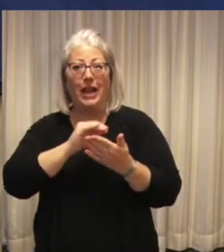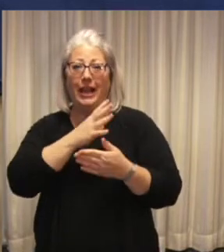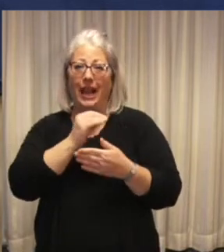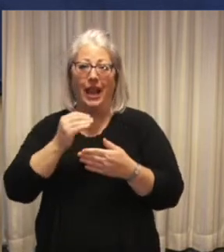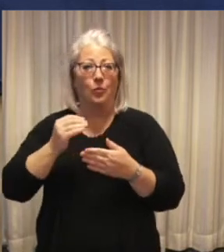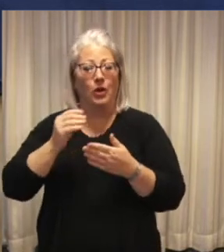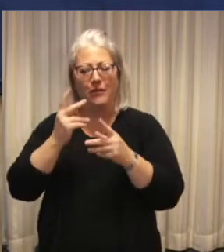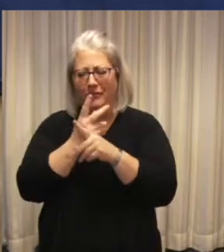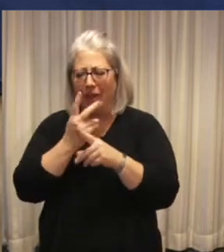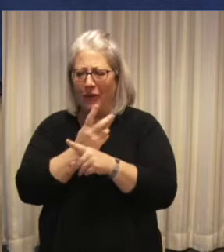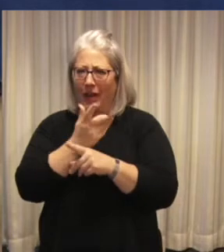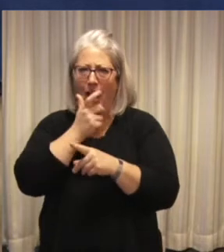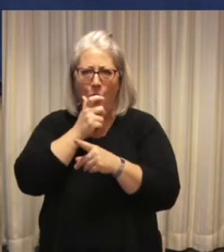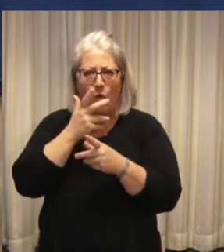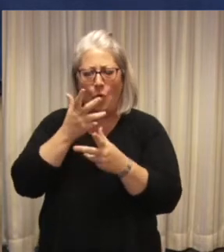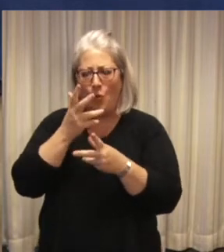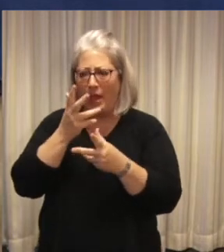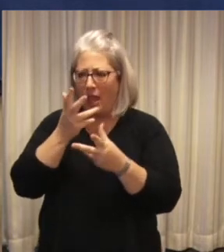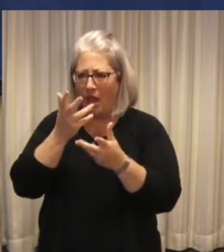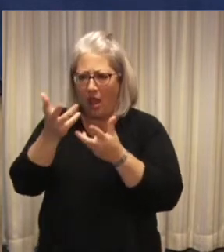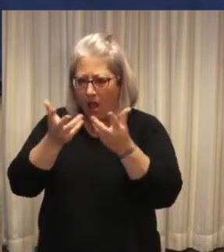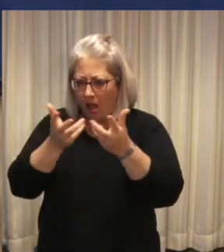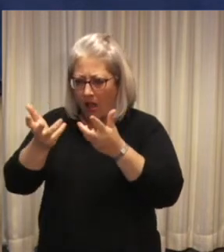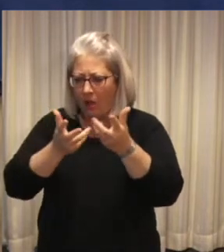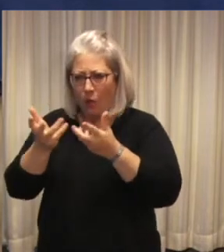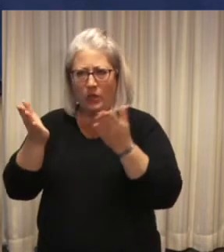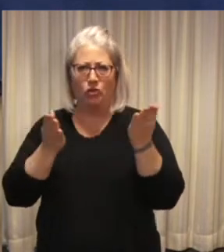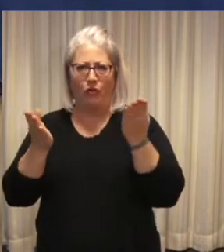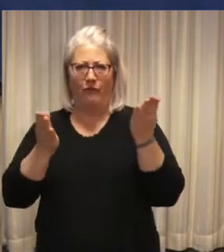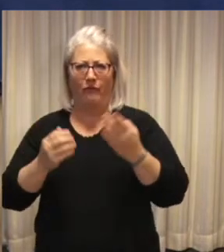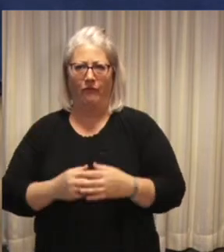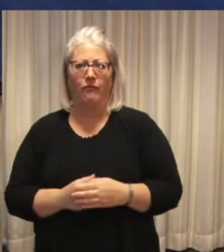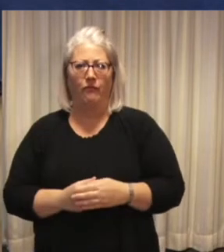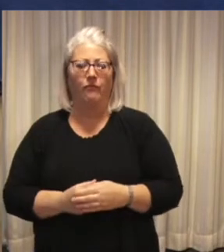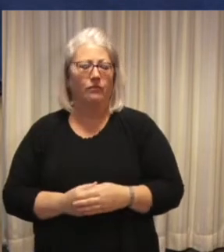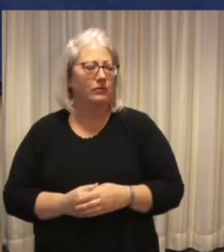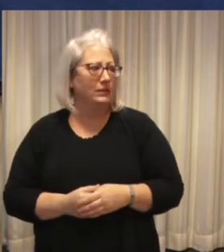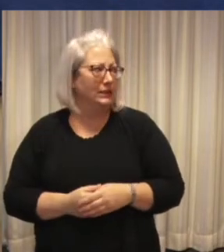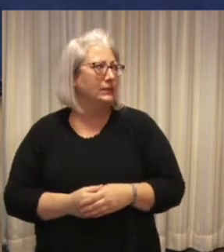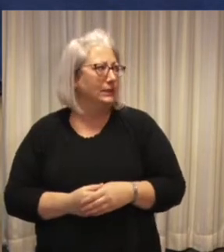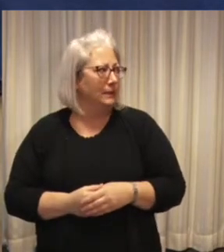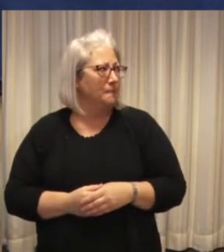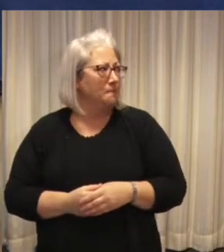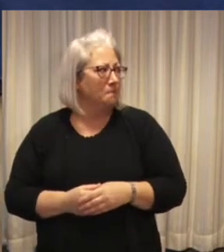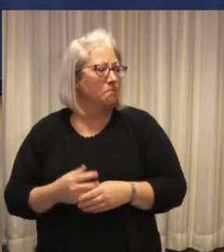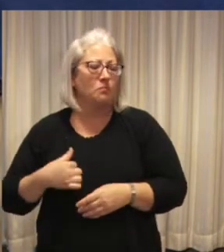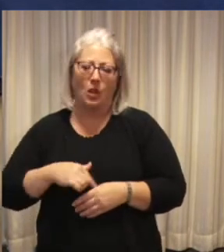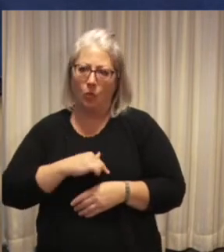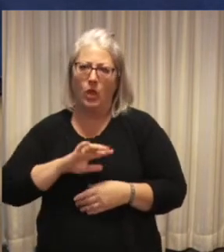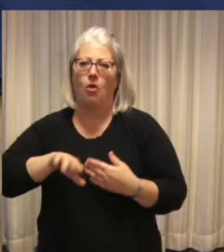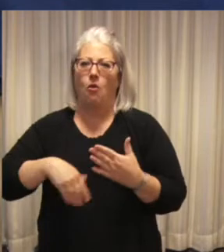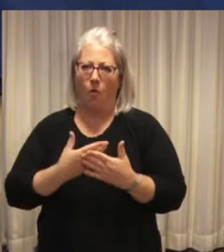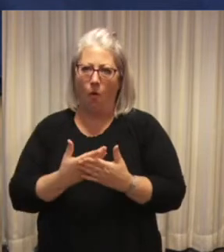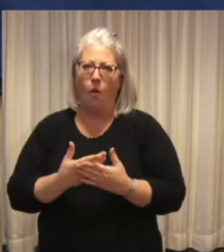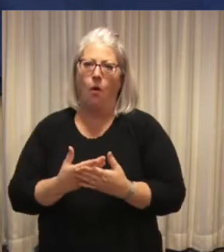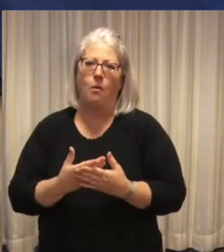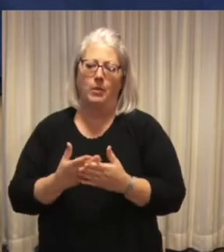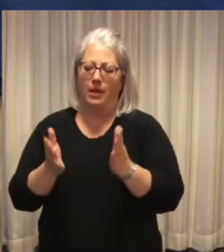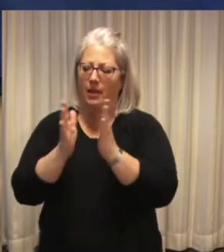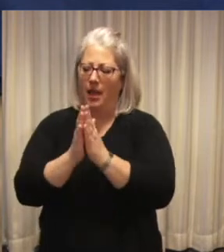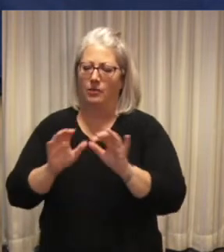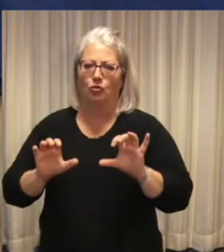and making sure that we do that. Yeah, and I think your point about we're all being asked to do unprecedented things that no one